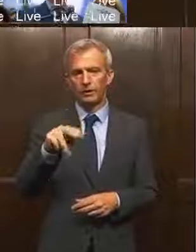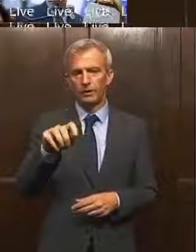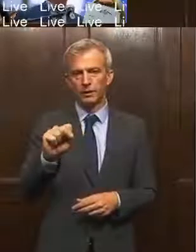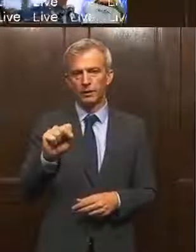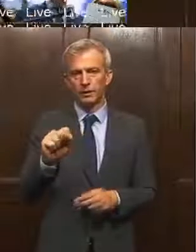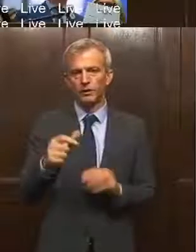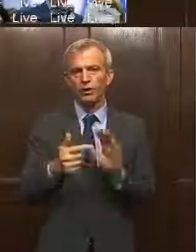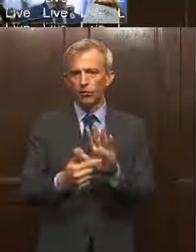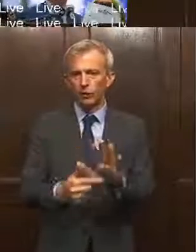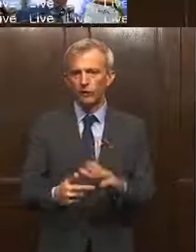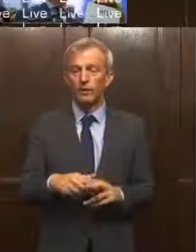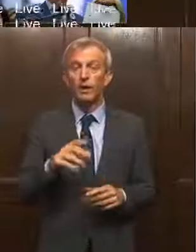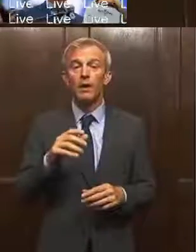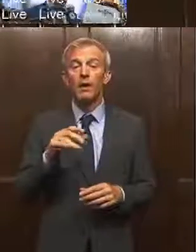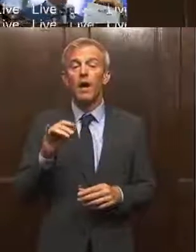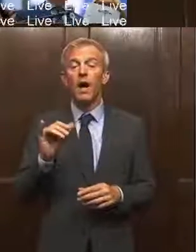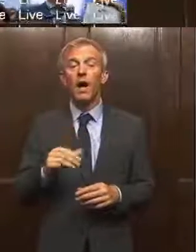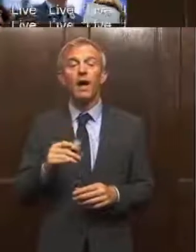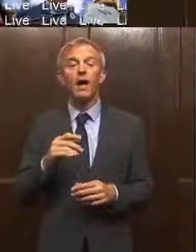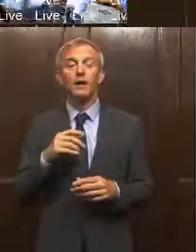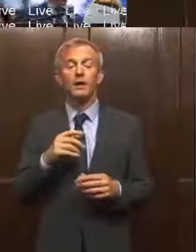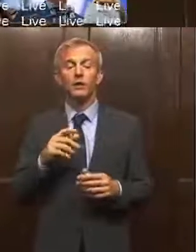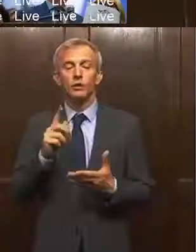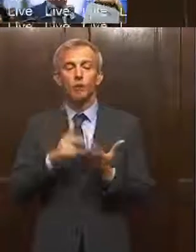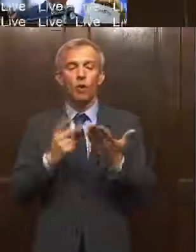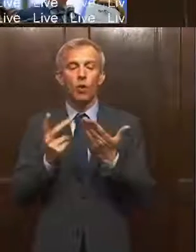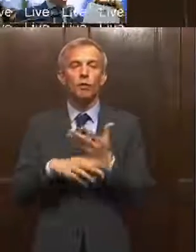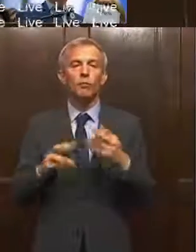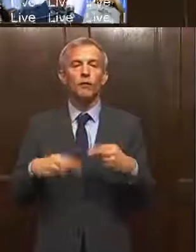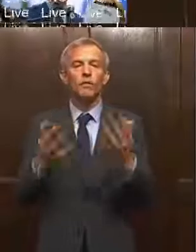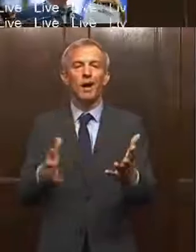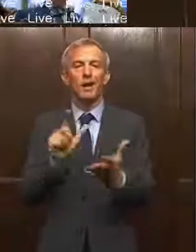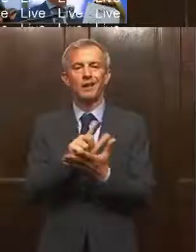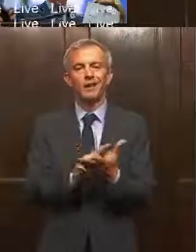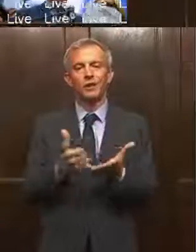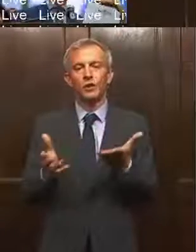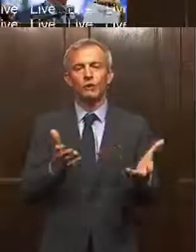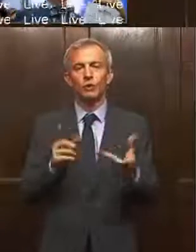bono, that means for free, initiative to provide legal services